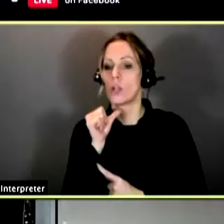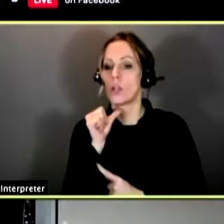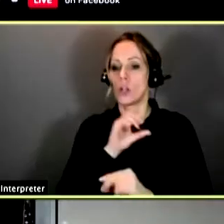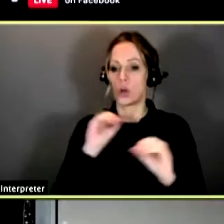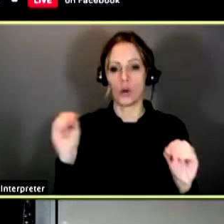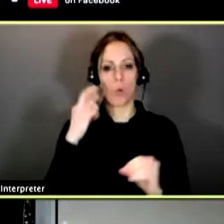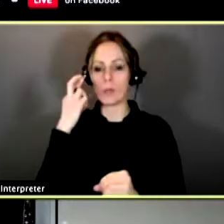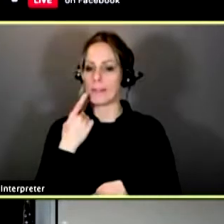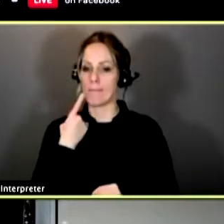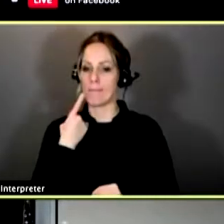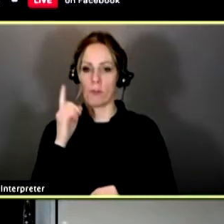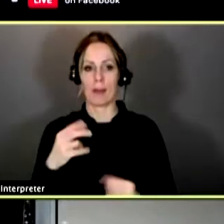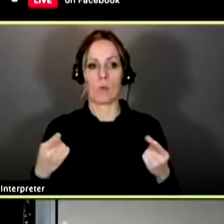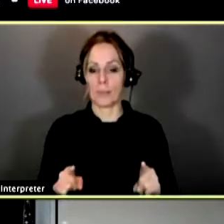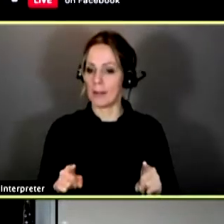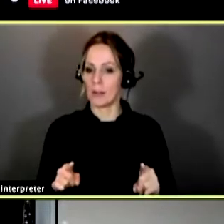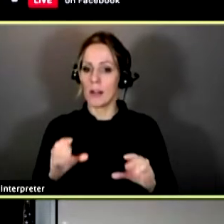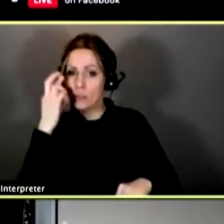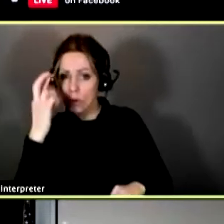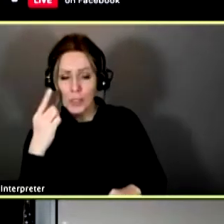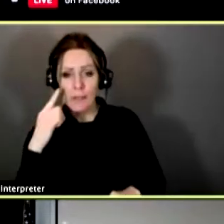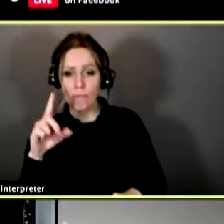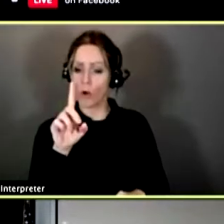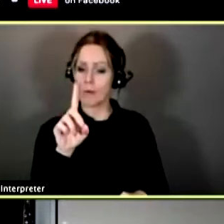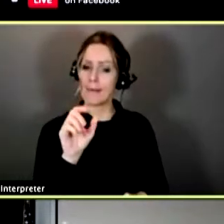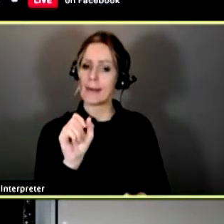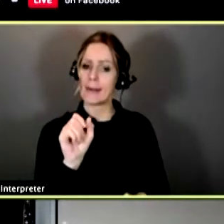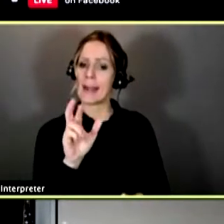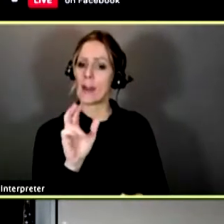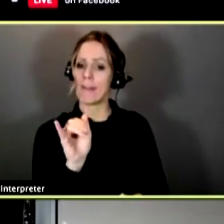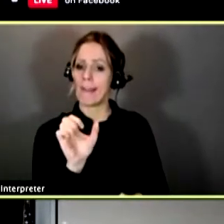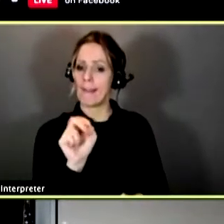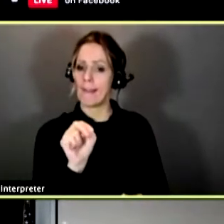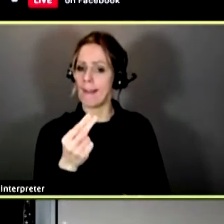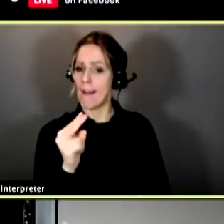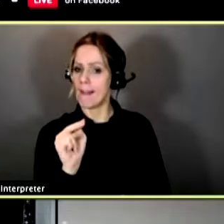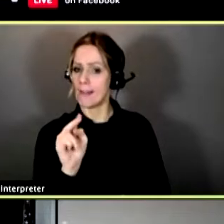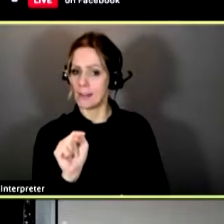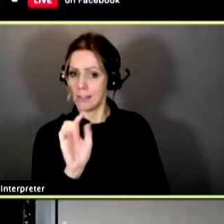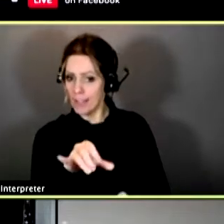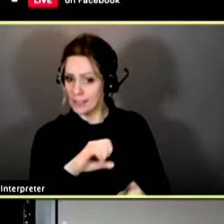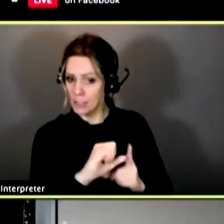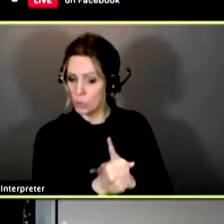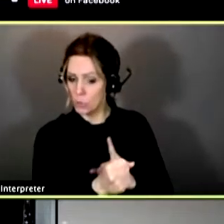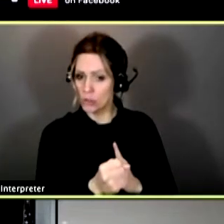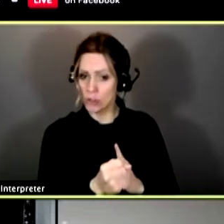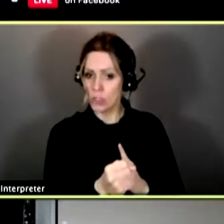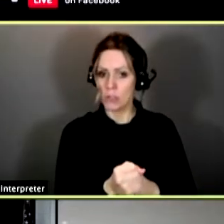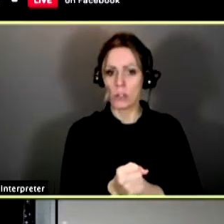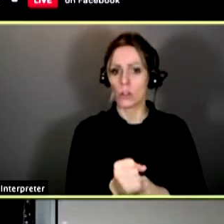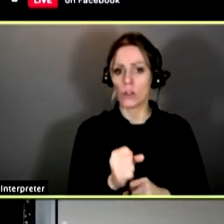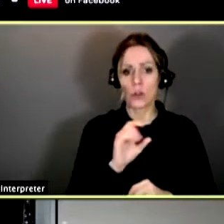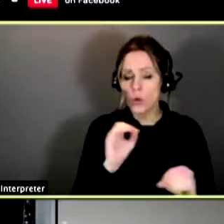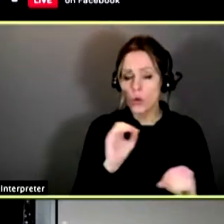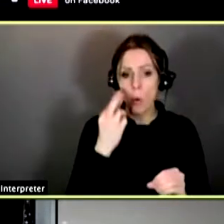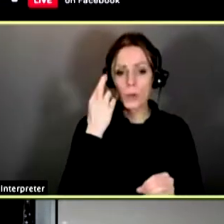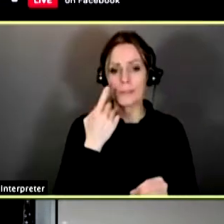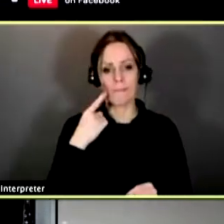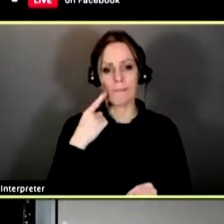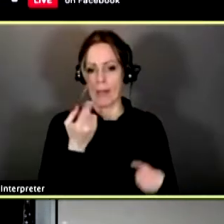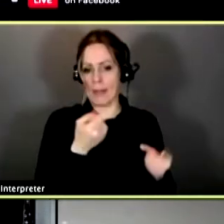like the Darian Hunt situation to happen. There needs change desperately, whether